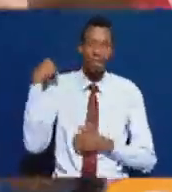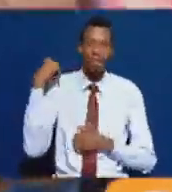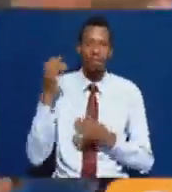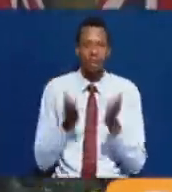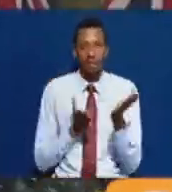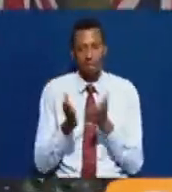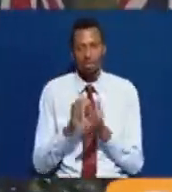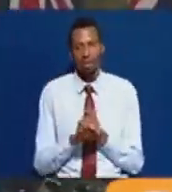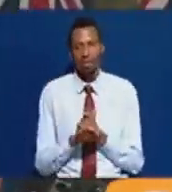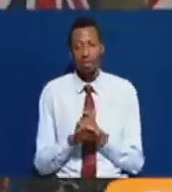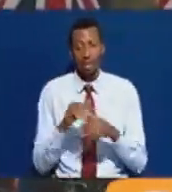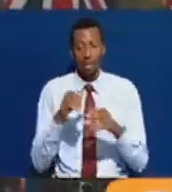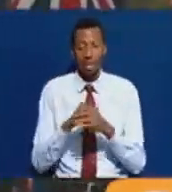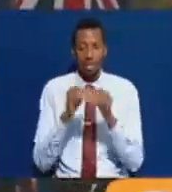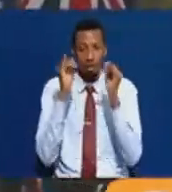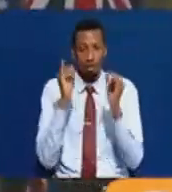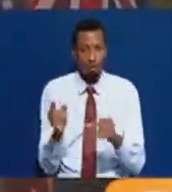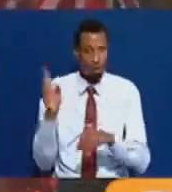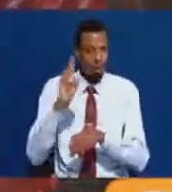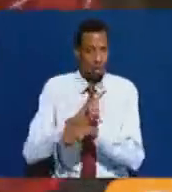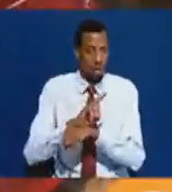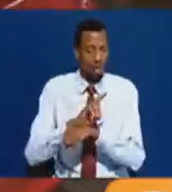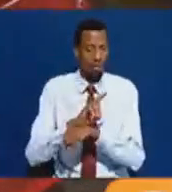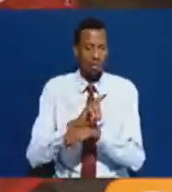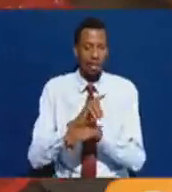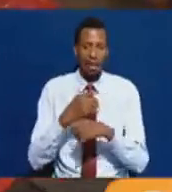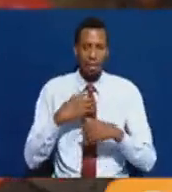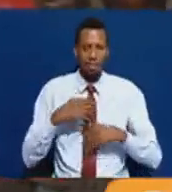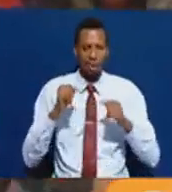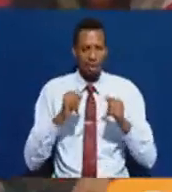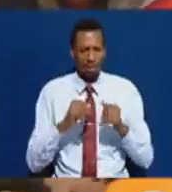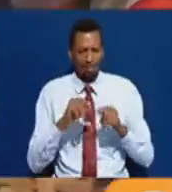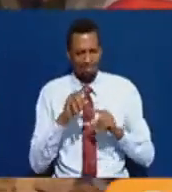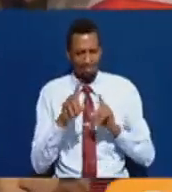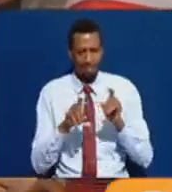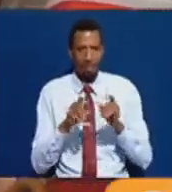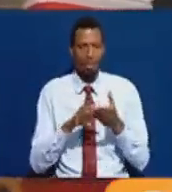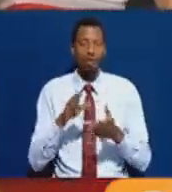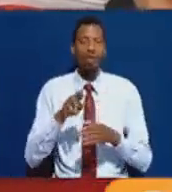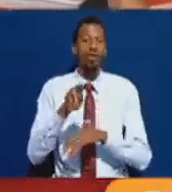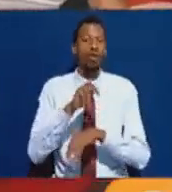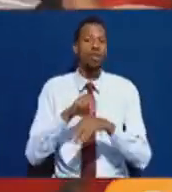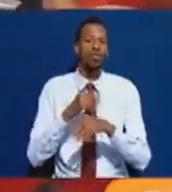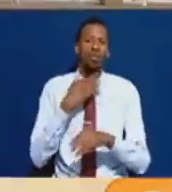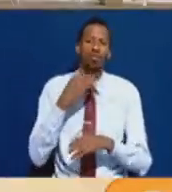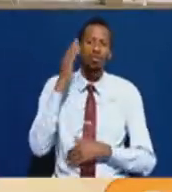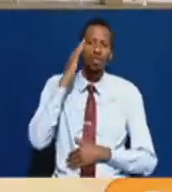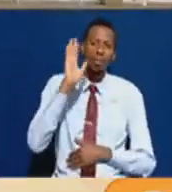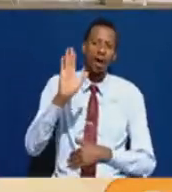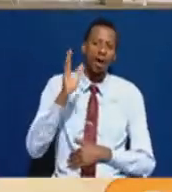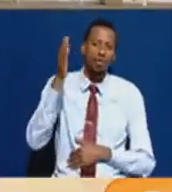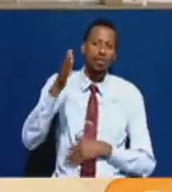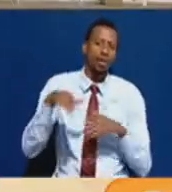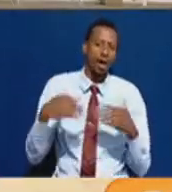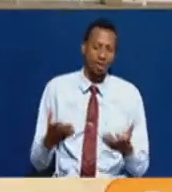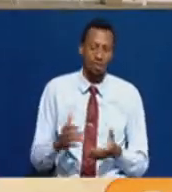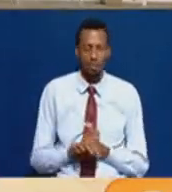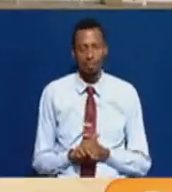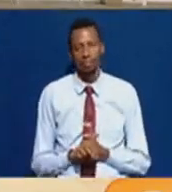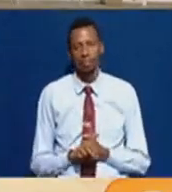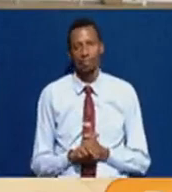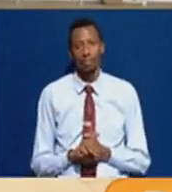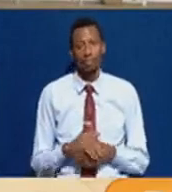monarch in the modern day world remains debatable, especially with more nations seeking to determine their own fates. Even governance, but